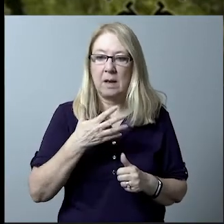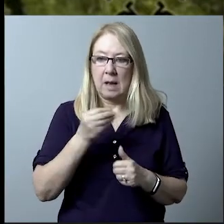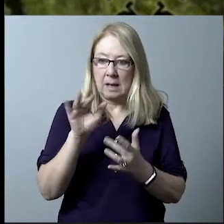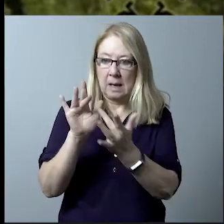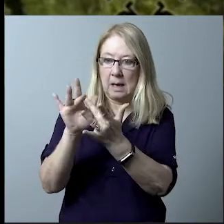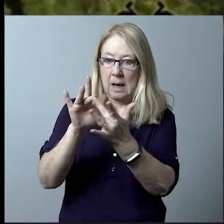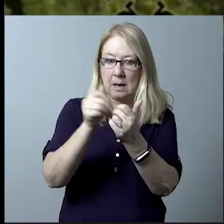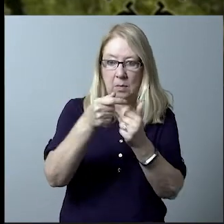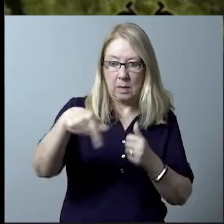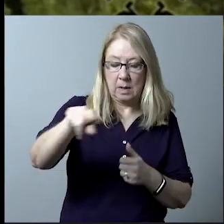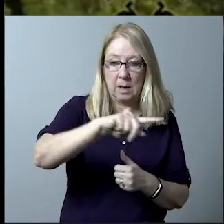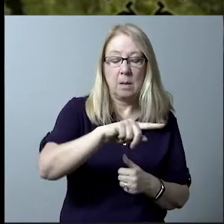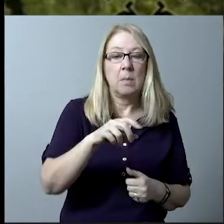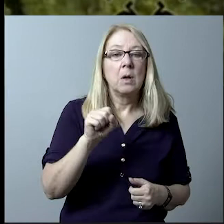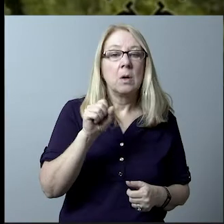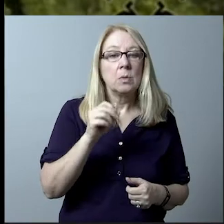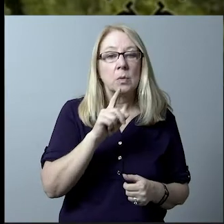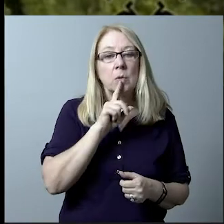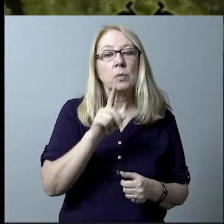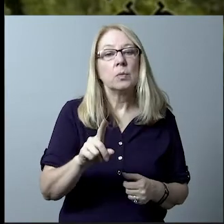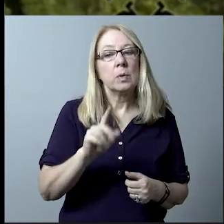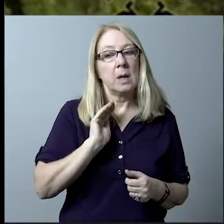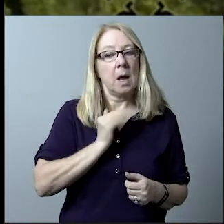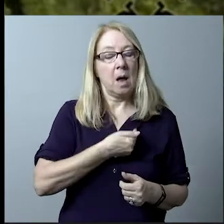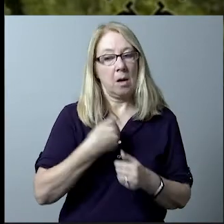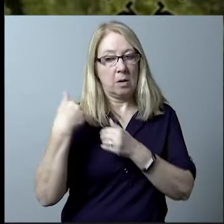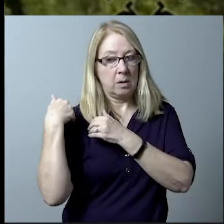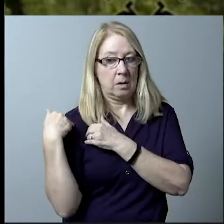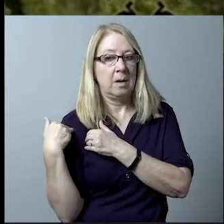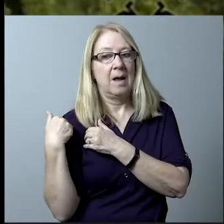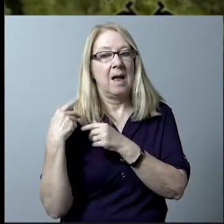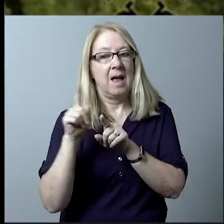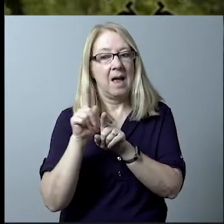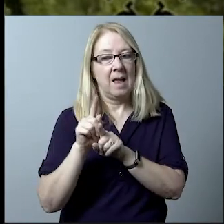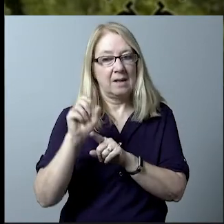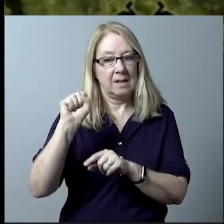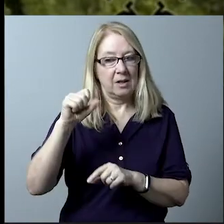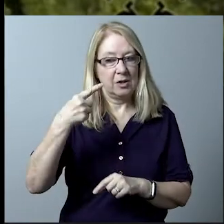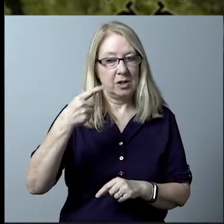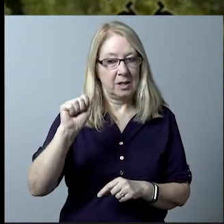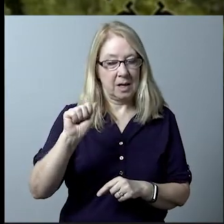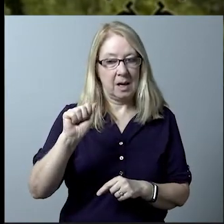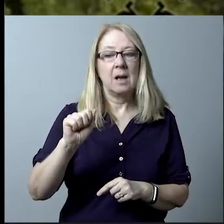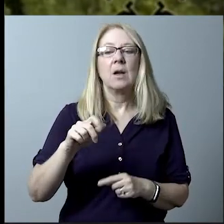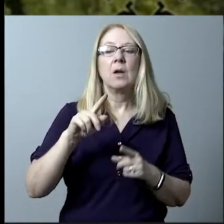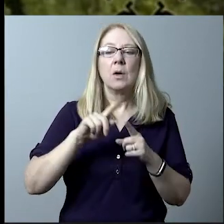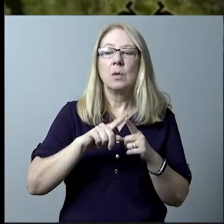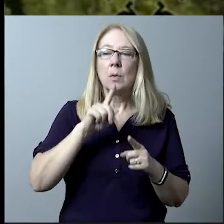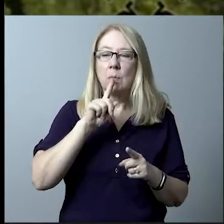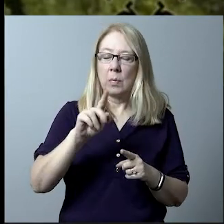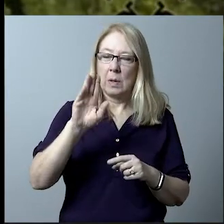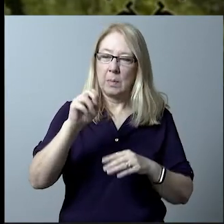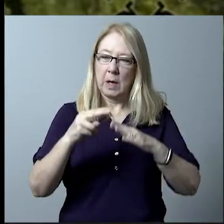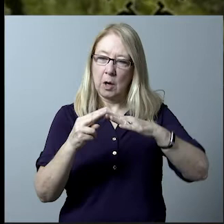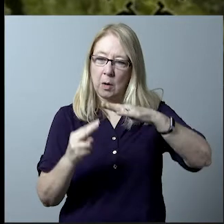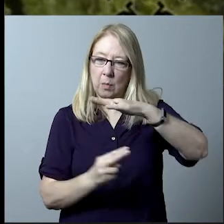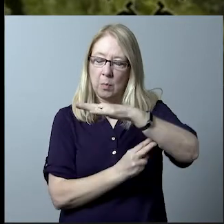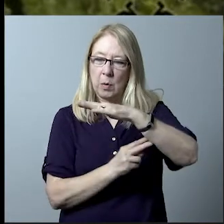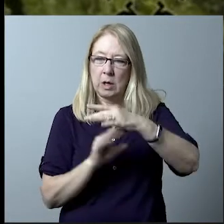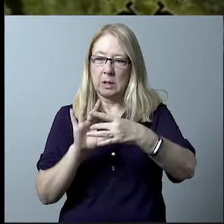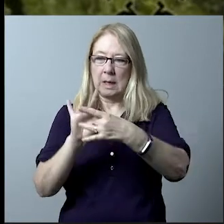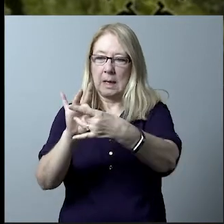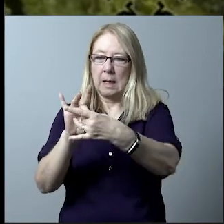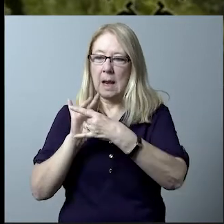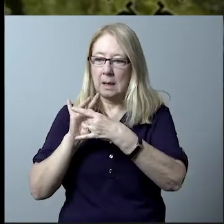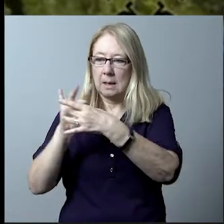are feeling and getting in contact with them. And so it's really our job as the Student Government Association to be